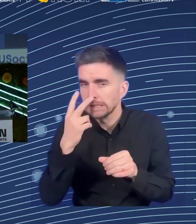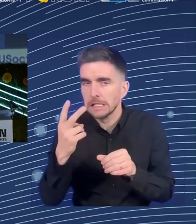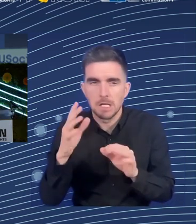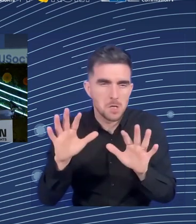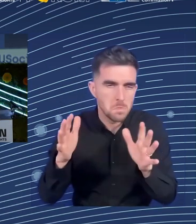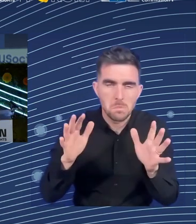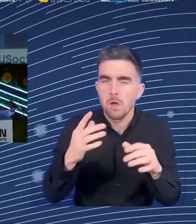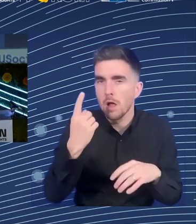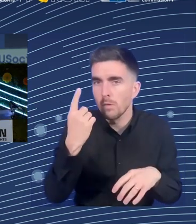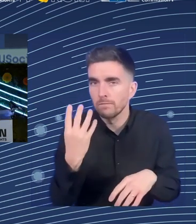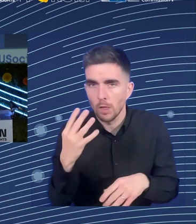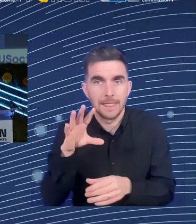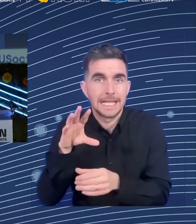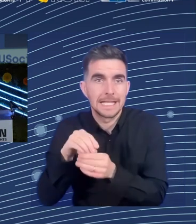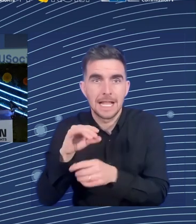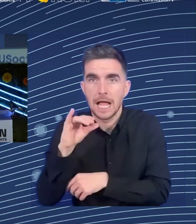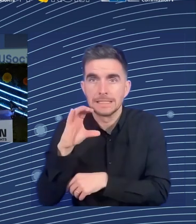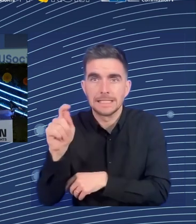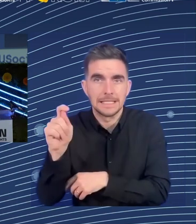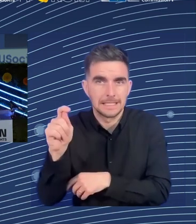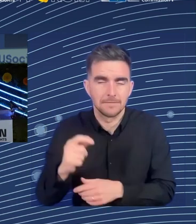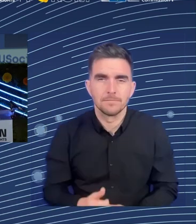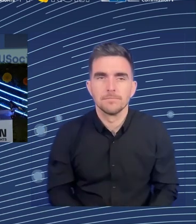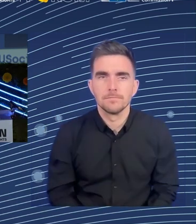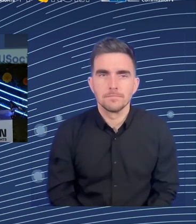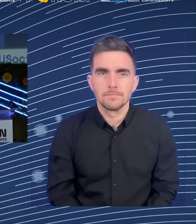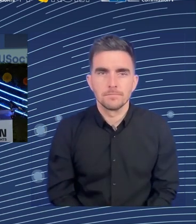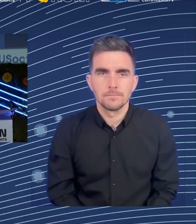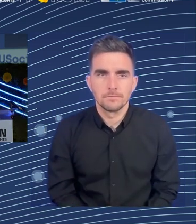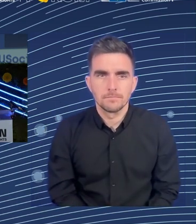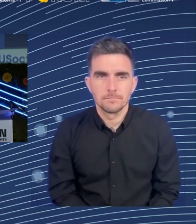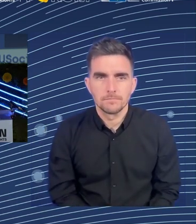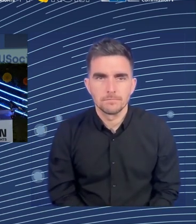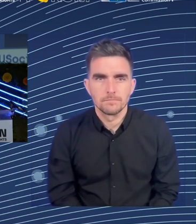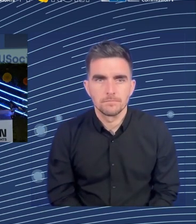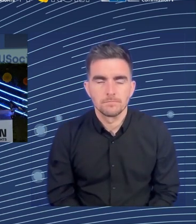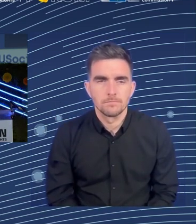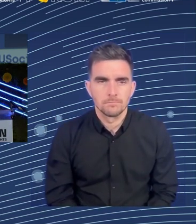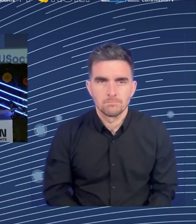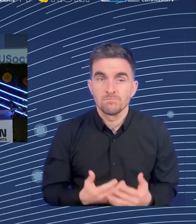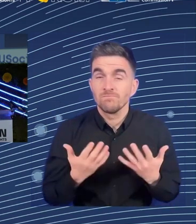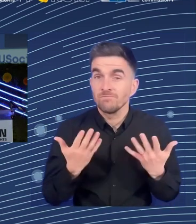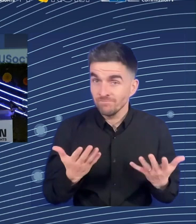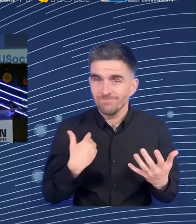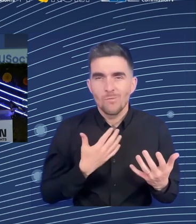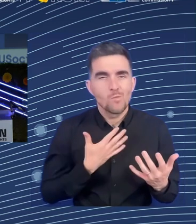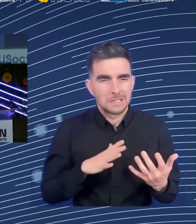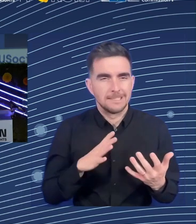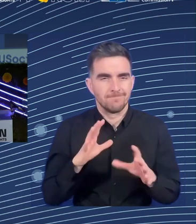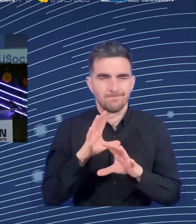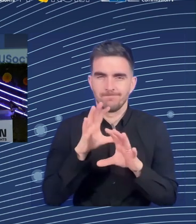of measures to take to tackle gender segregation in education.